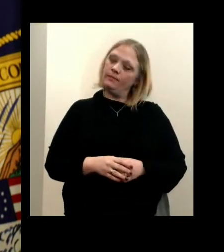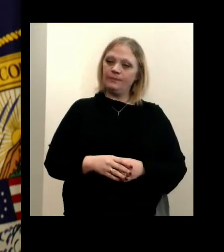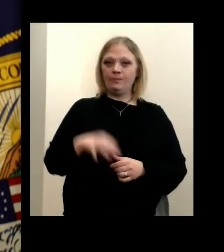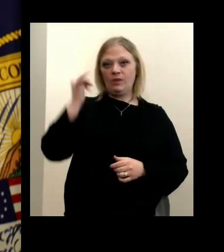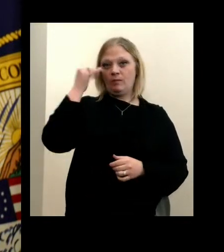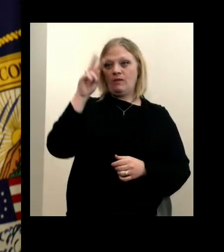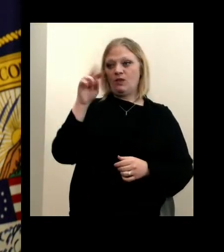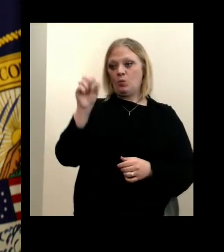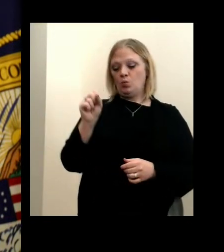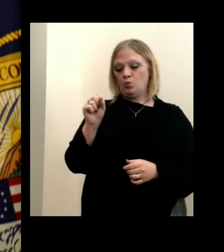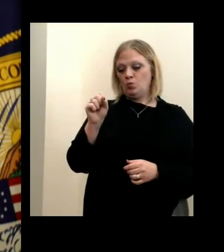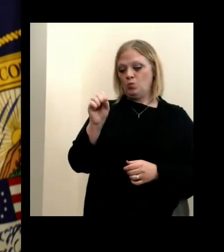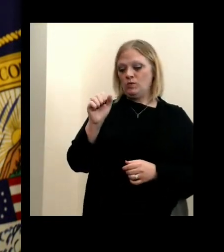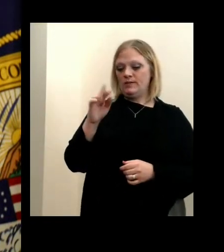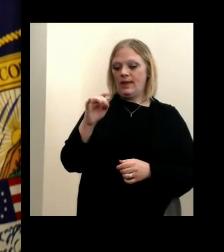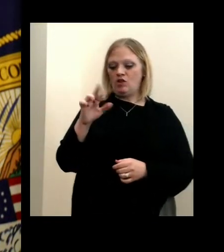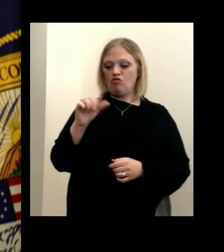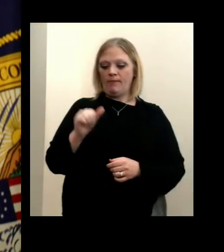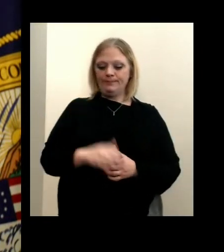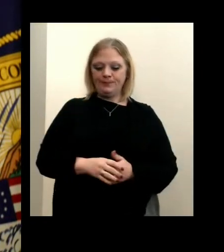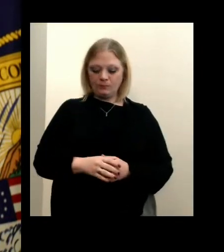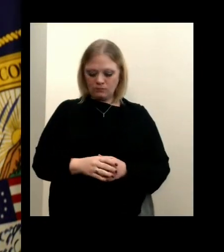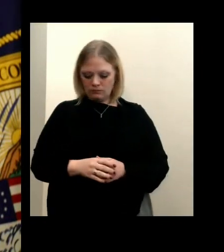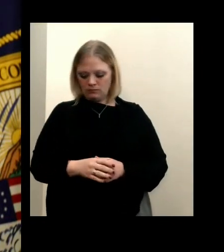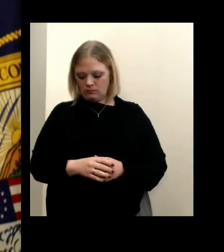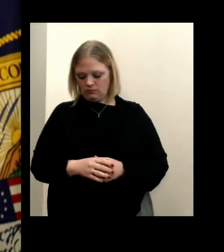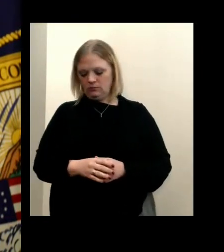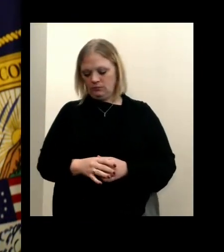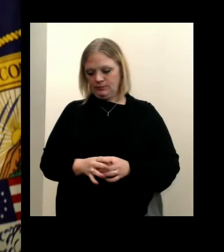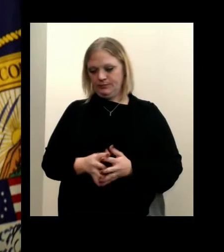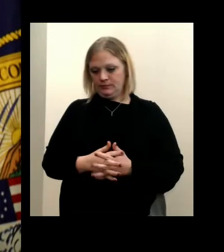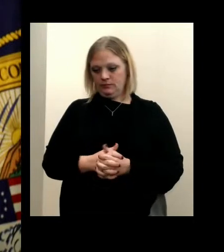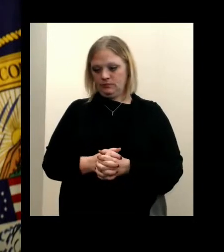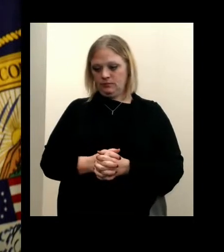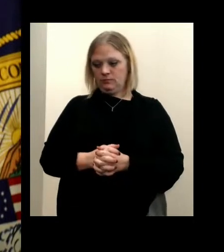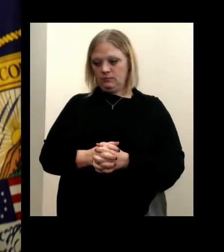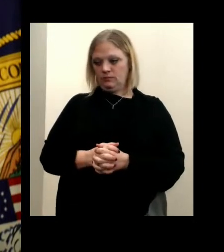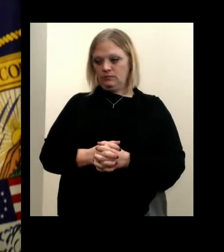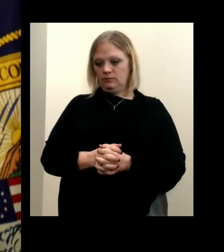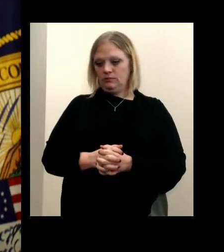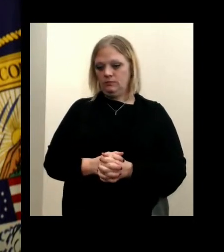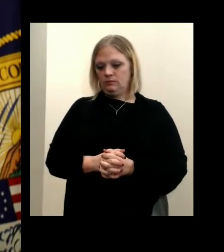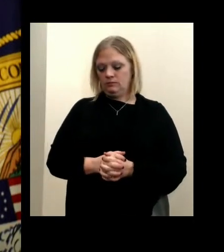Sandra Tan. Yes, thanks. Regarding the